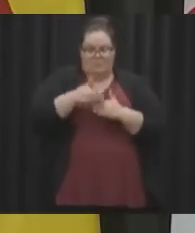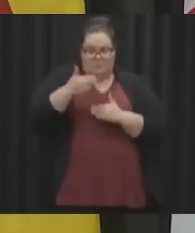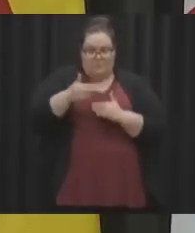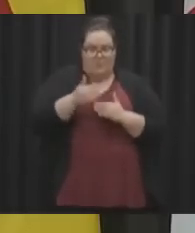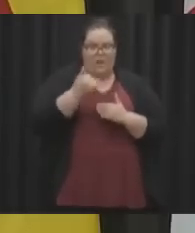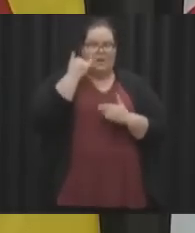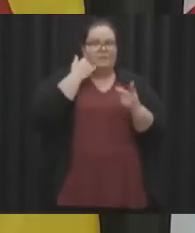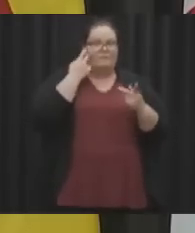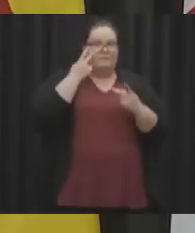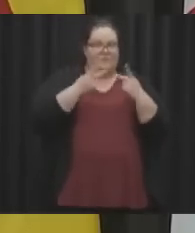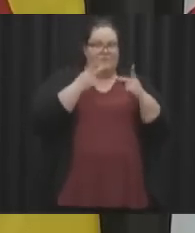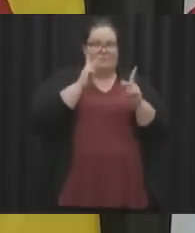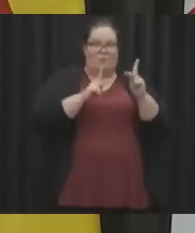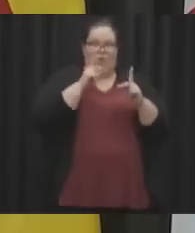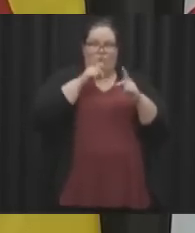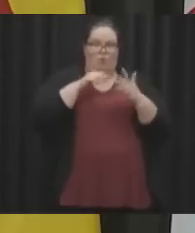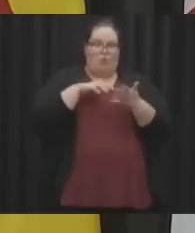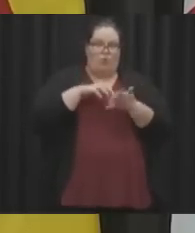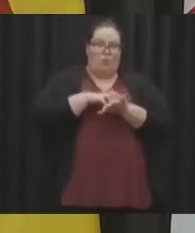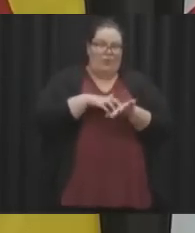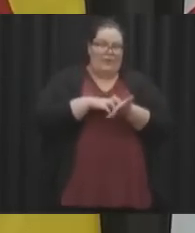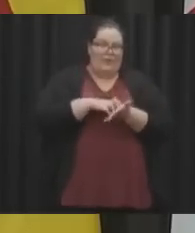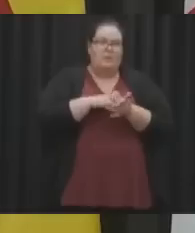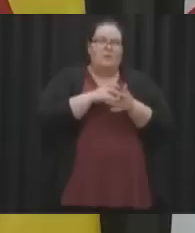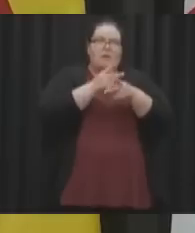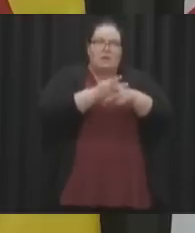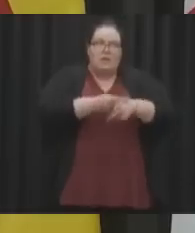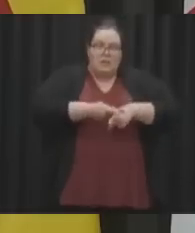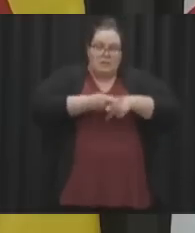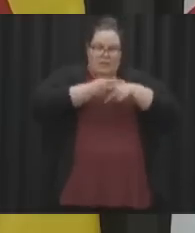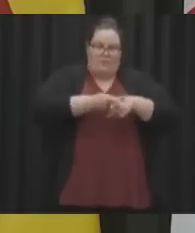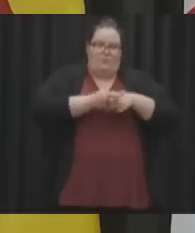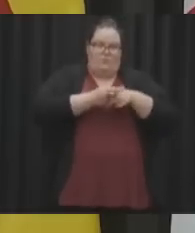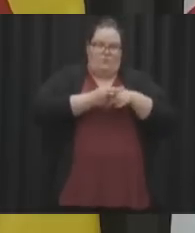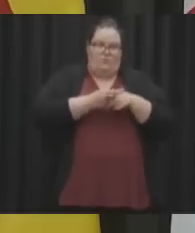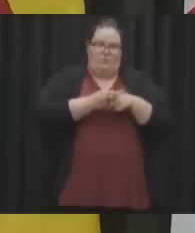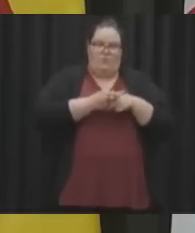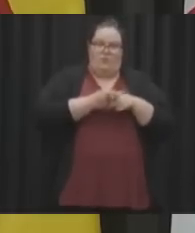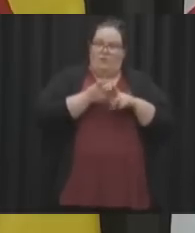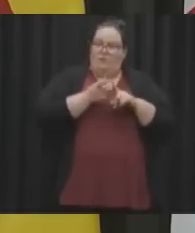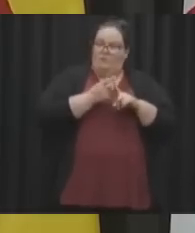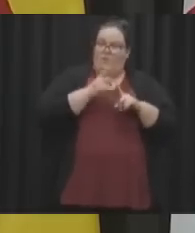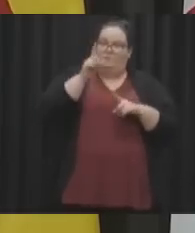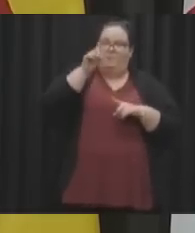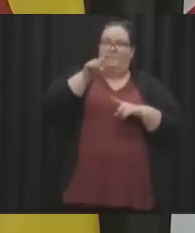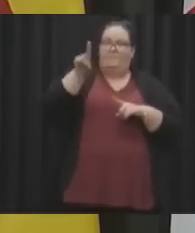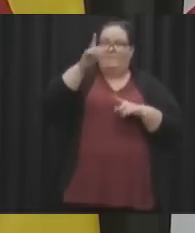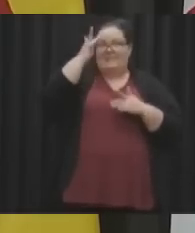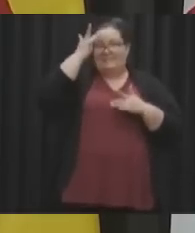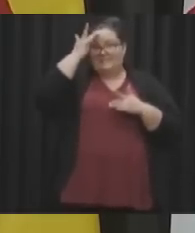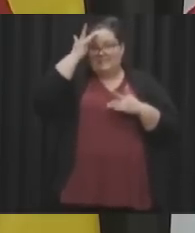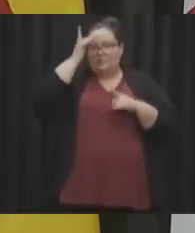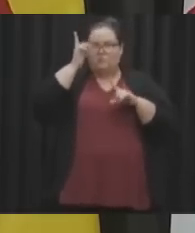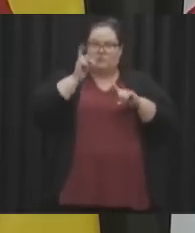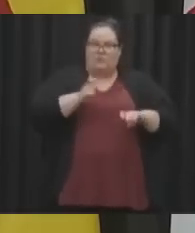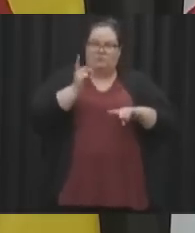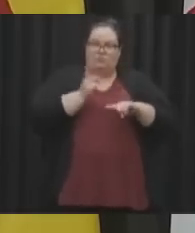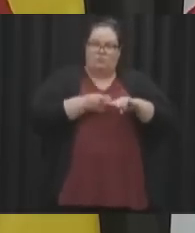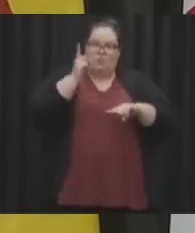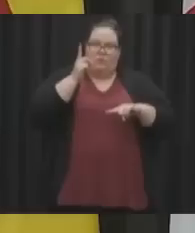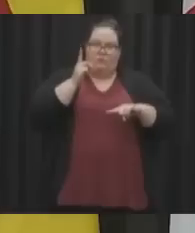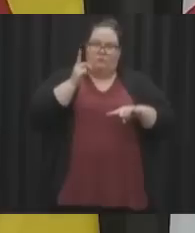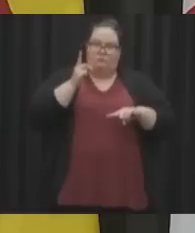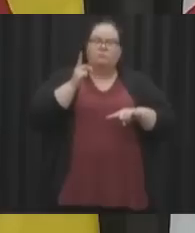tested and have a high level of vigilance in terms of protecting your loved ones this weekend. Thank you, Dr. Ms. Hogarth. Do you